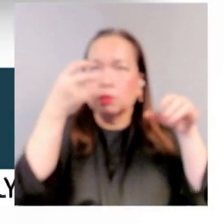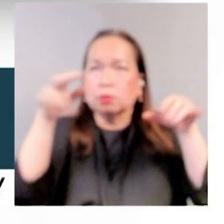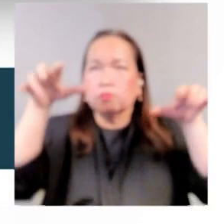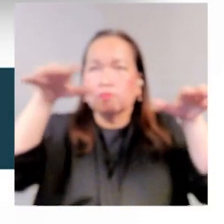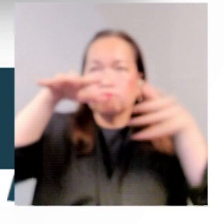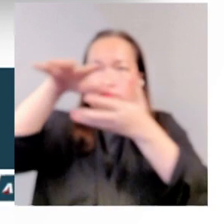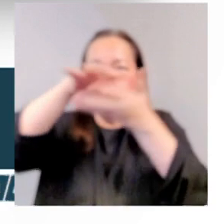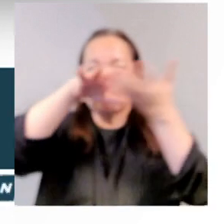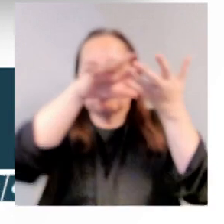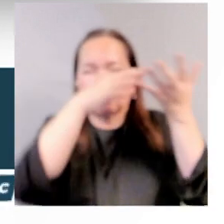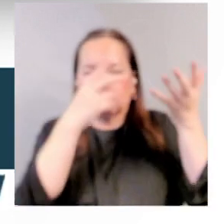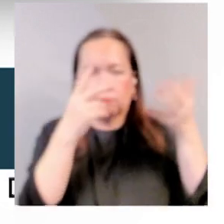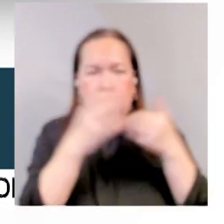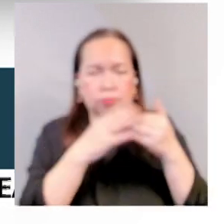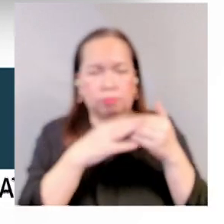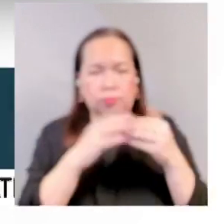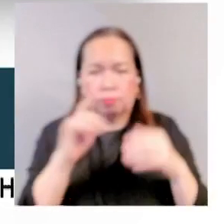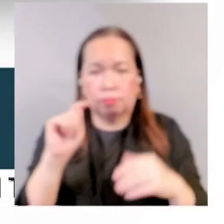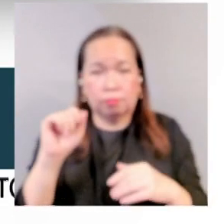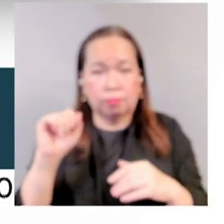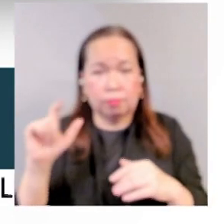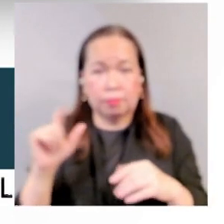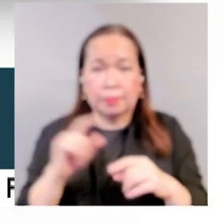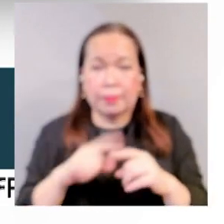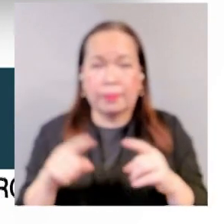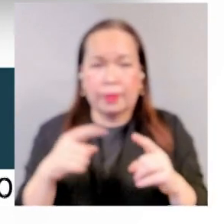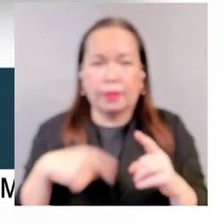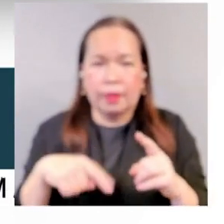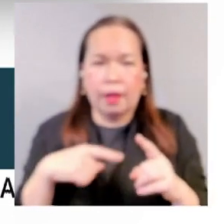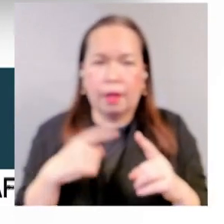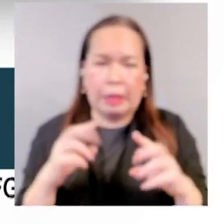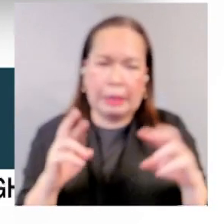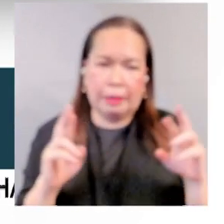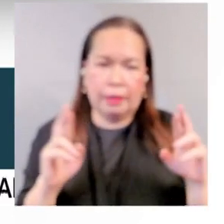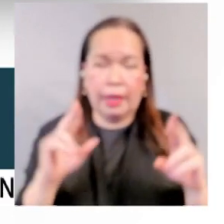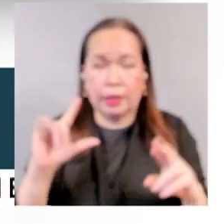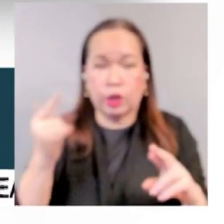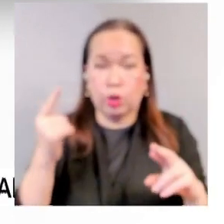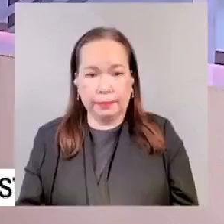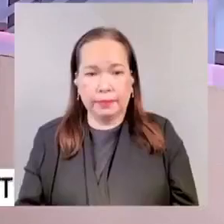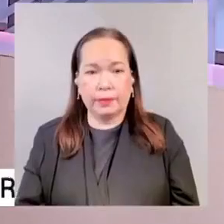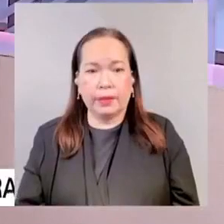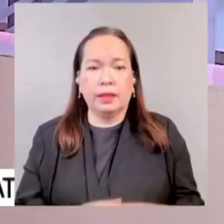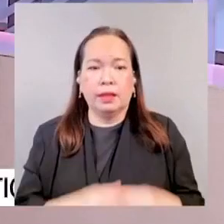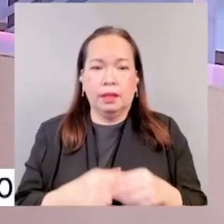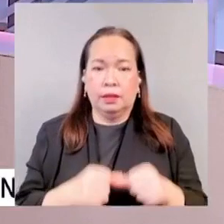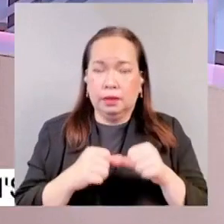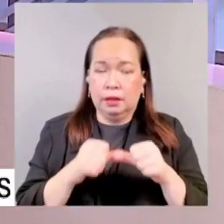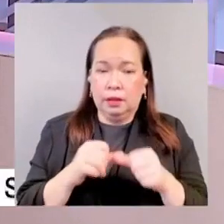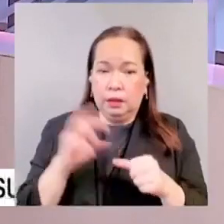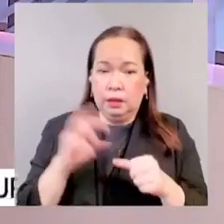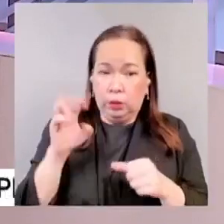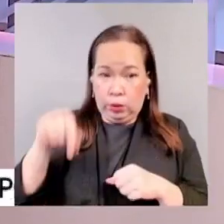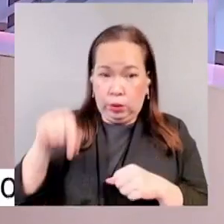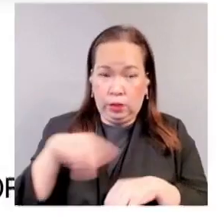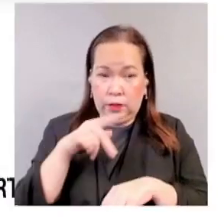na malapit sa Taal Volcano. Preemptive yung ginawa ng LGU kahapon. Okay. Good news for